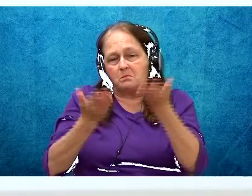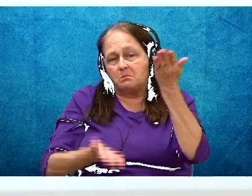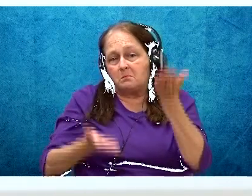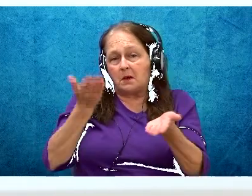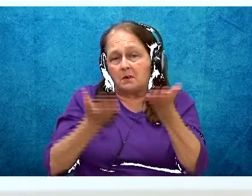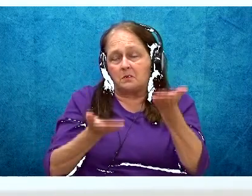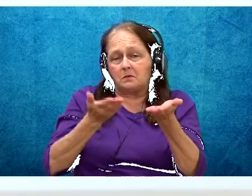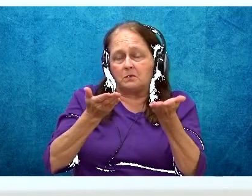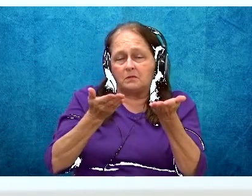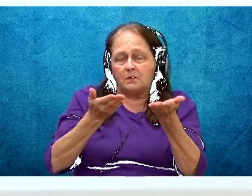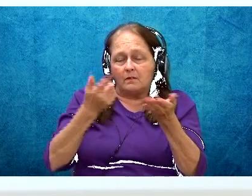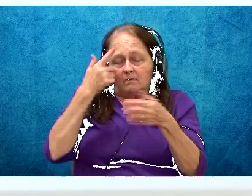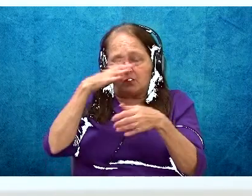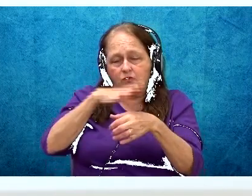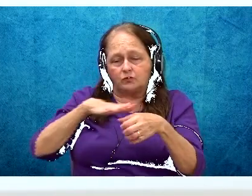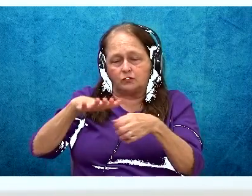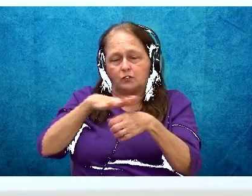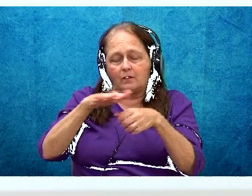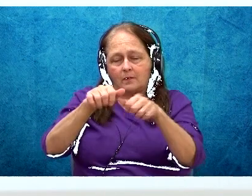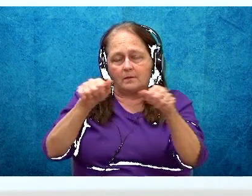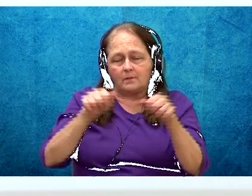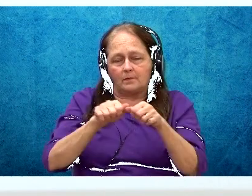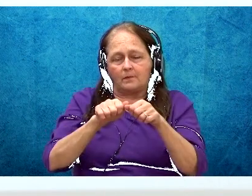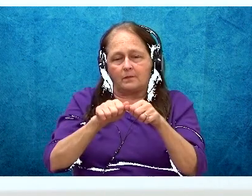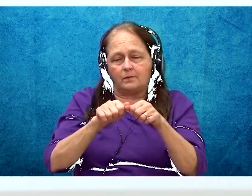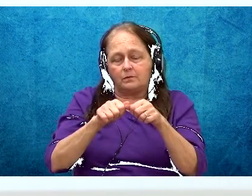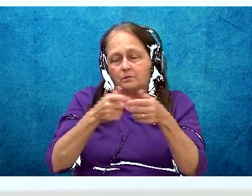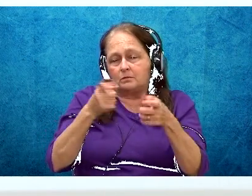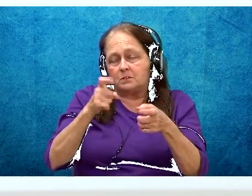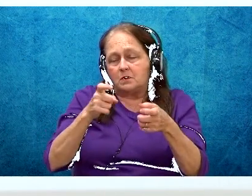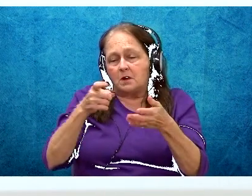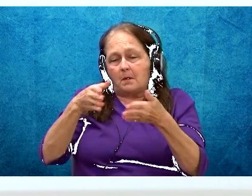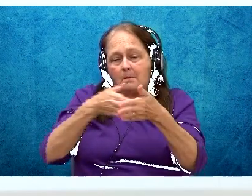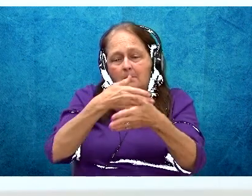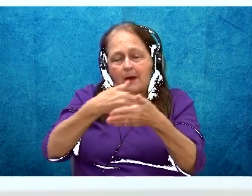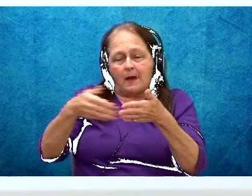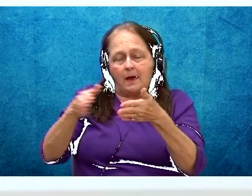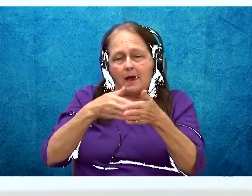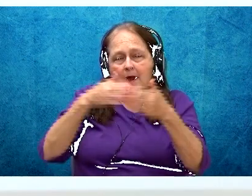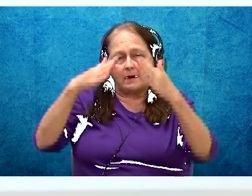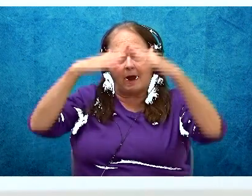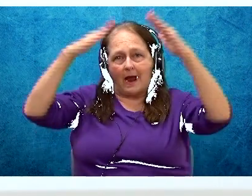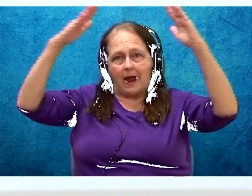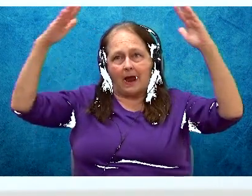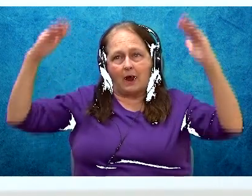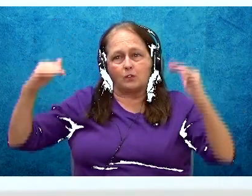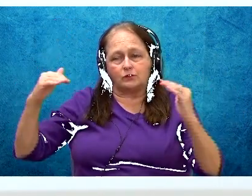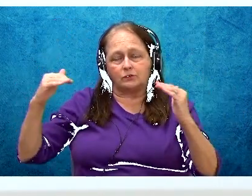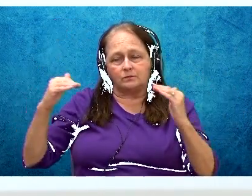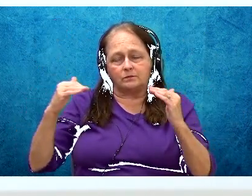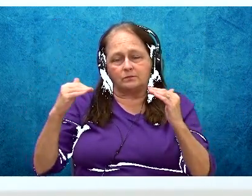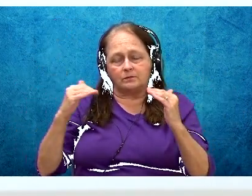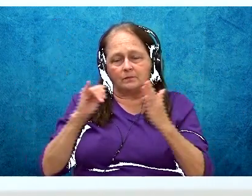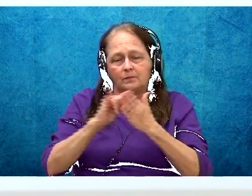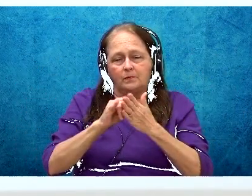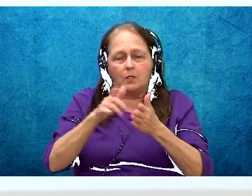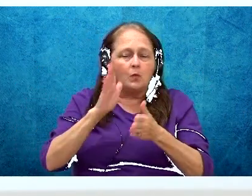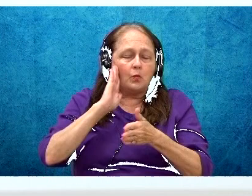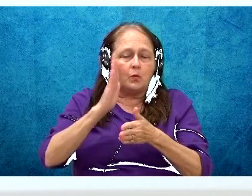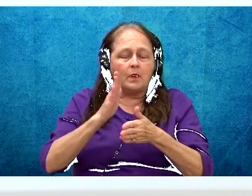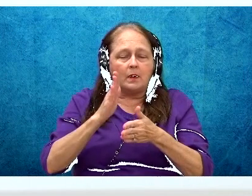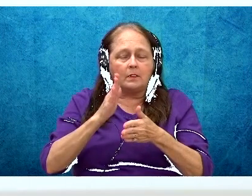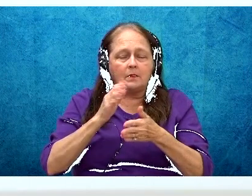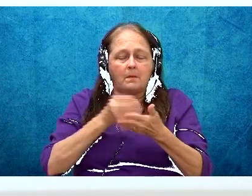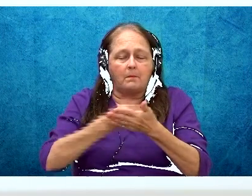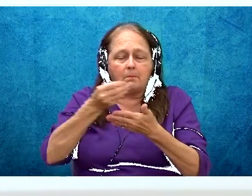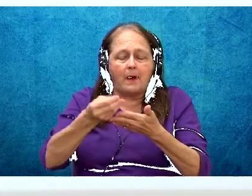Maybe you would need surface area to find out how much paint you would need to paint a house so that you wouldn't